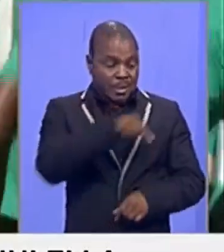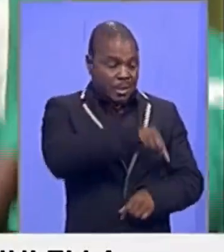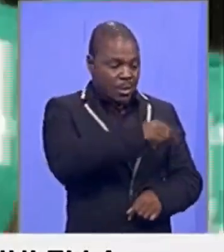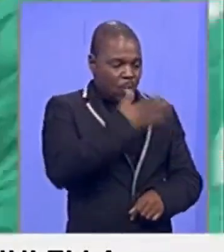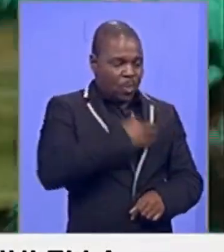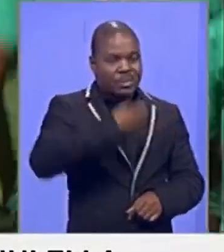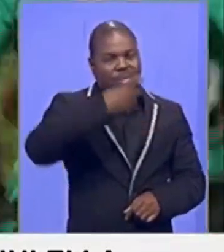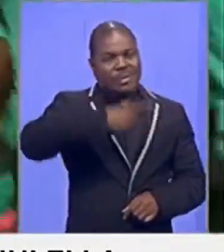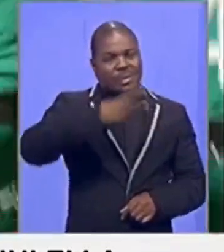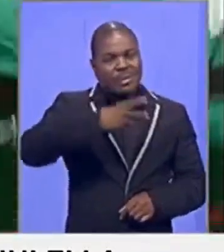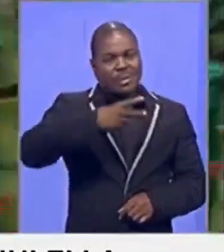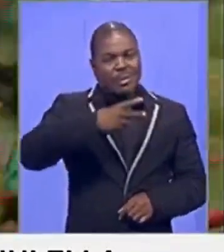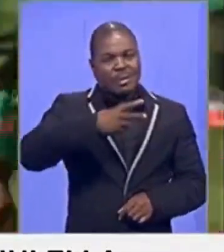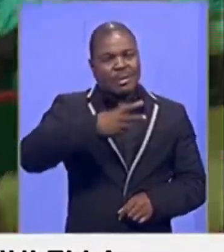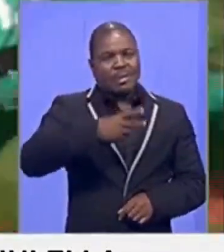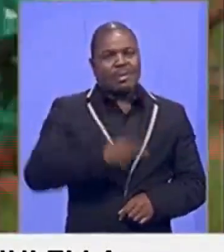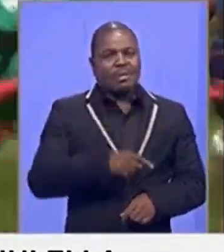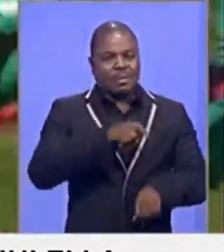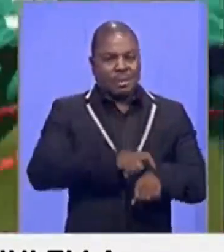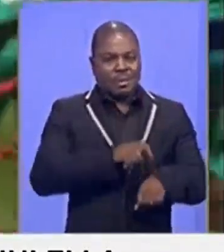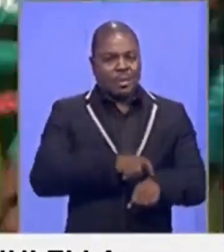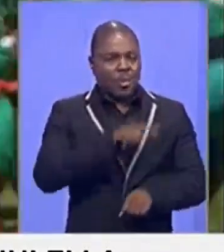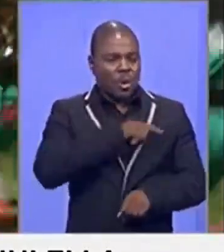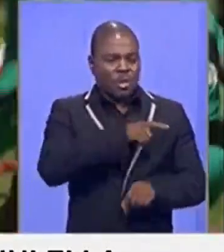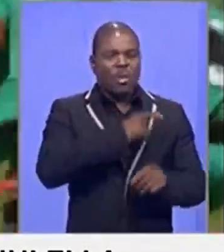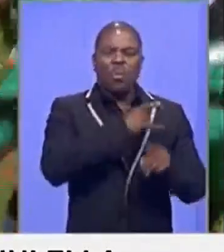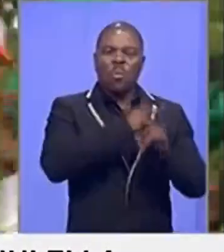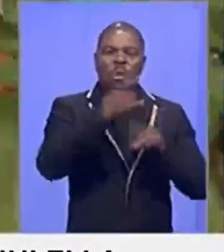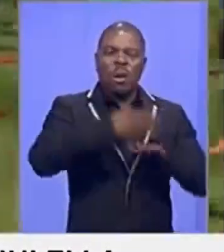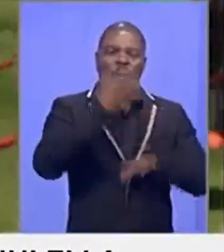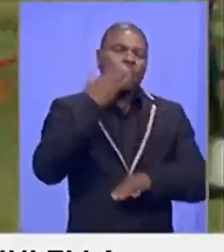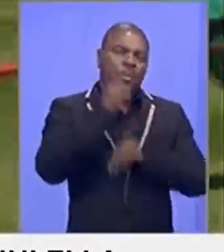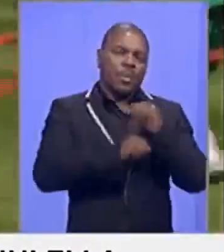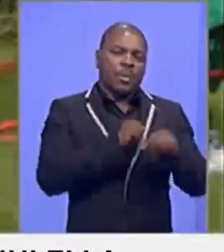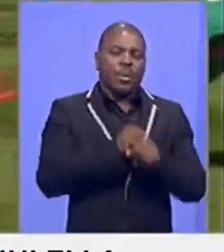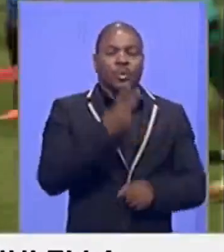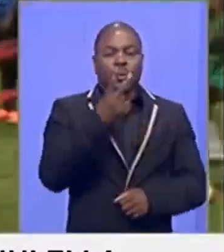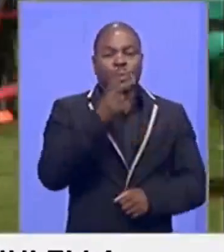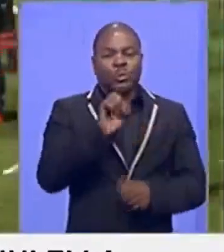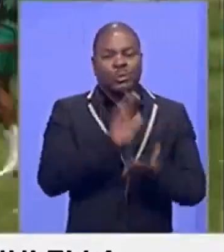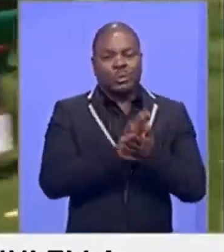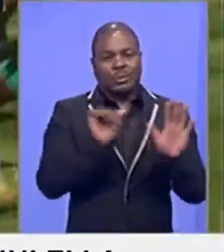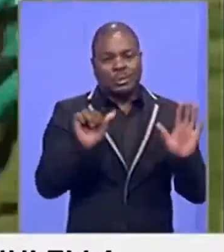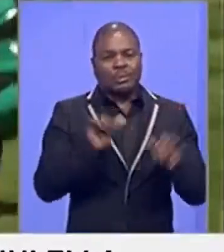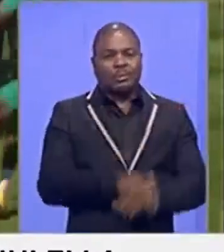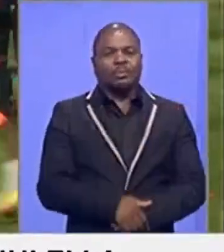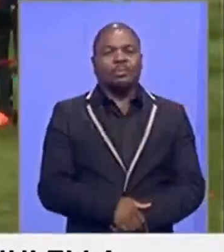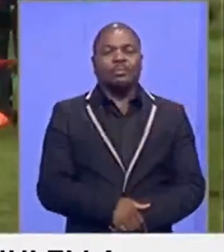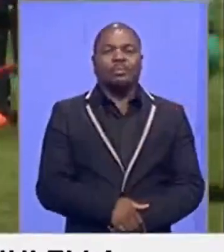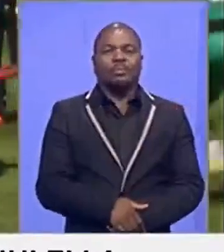sa bobedi sa CAF morago ga go ba dinkgwete ka 2016.